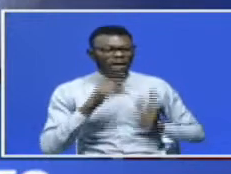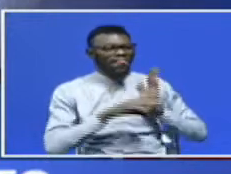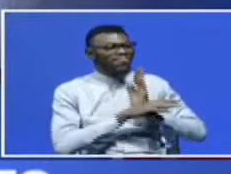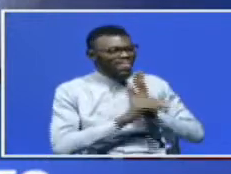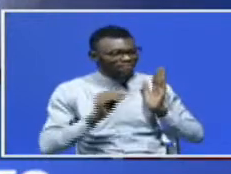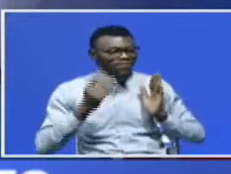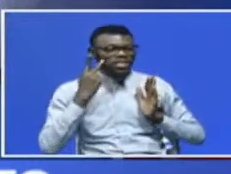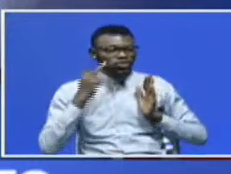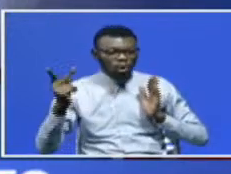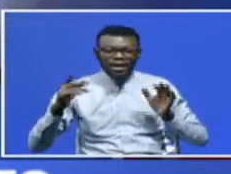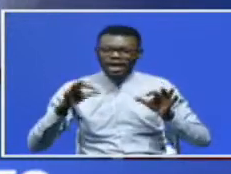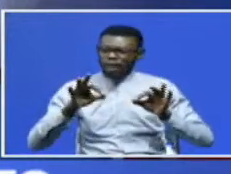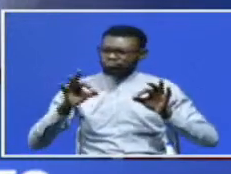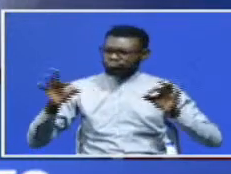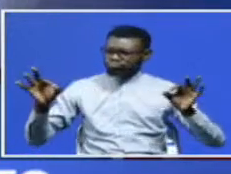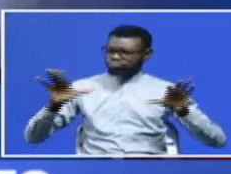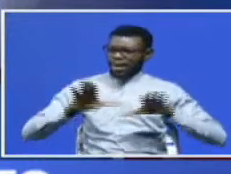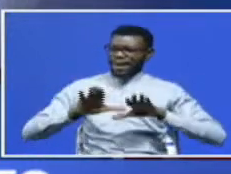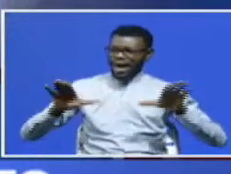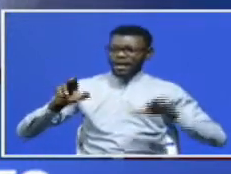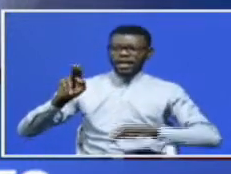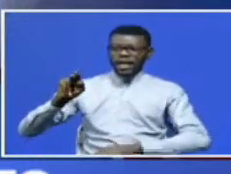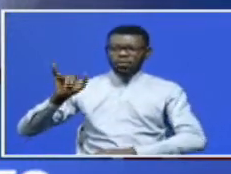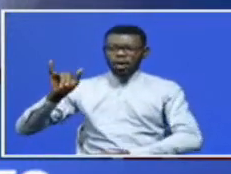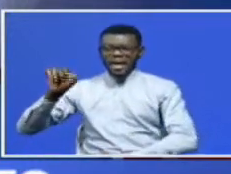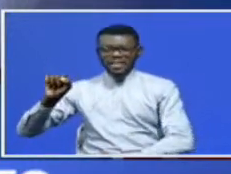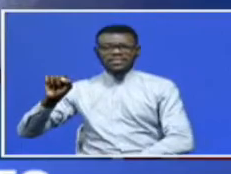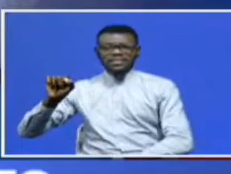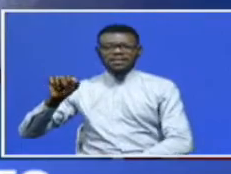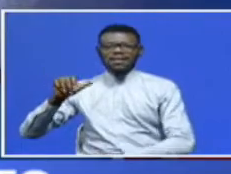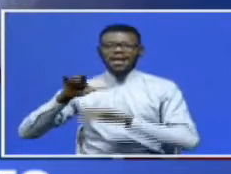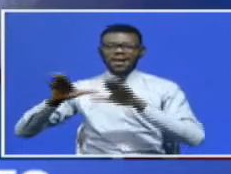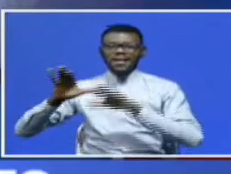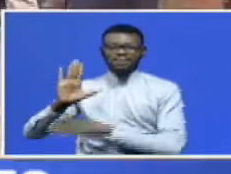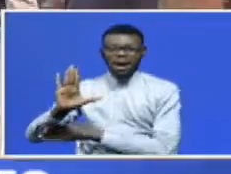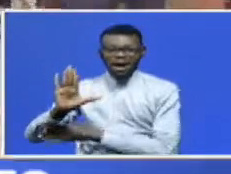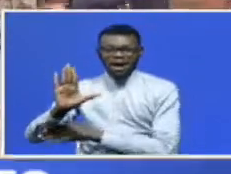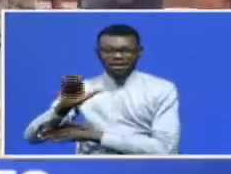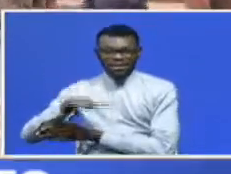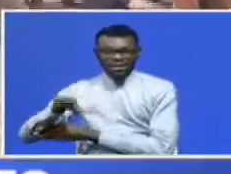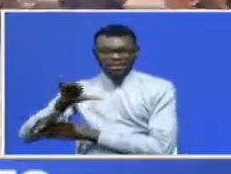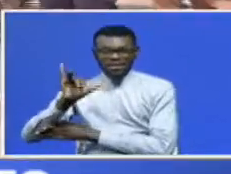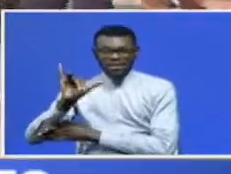owned by NYS in Yatta. Jeff Kirui has more.